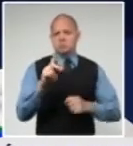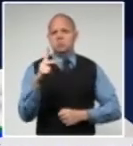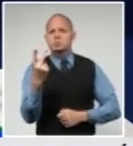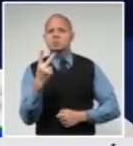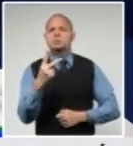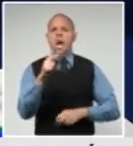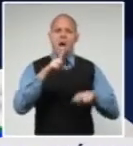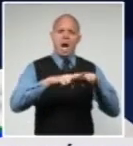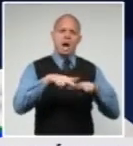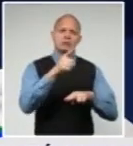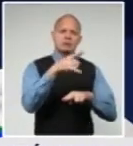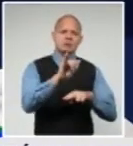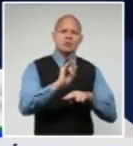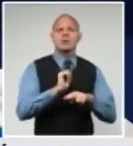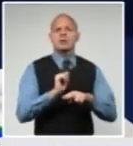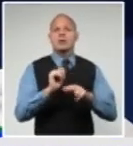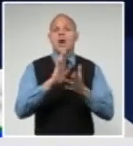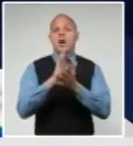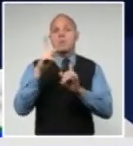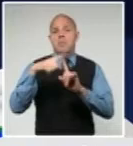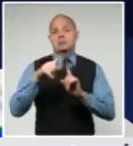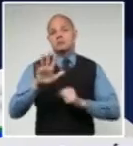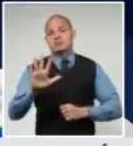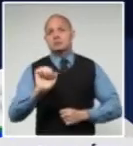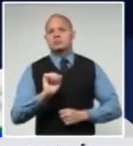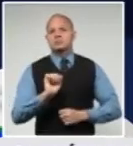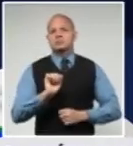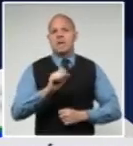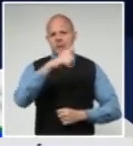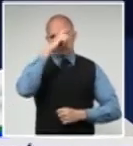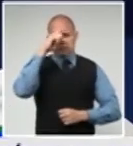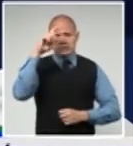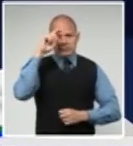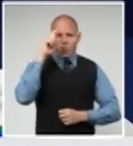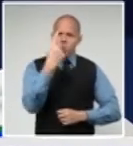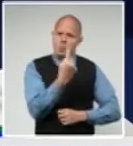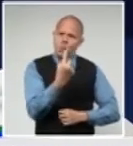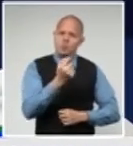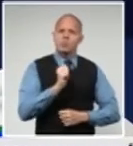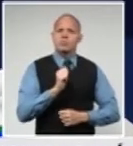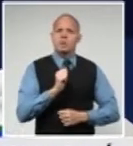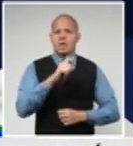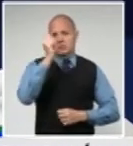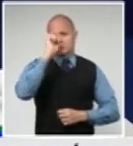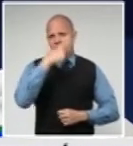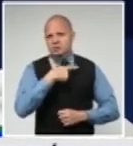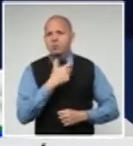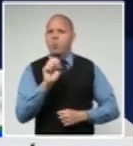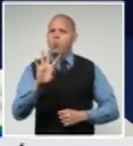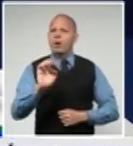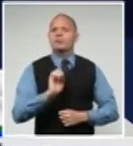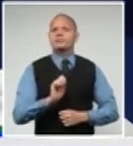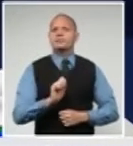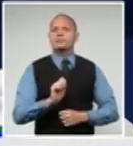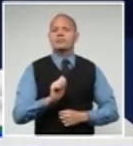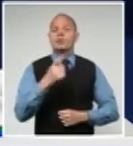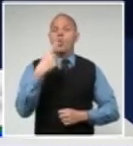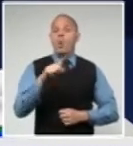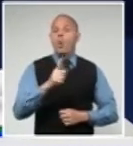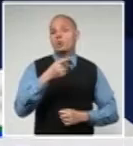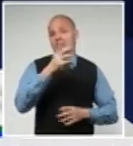Artemisa, 16 to Havana, 2 to Matanzas, 1 to Santi